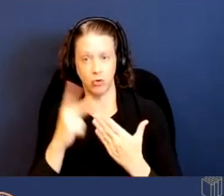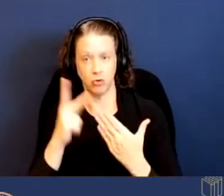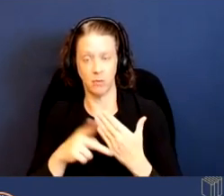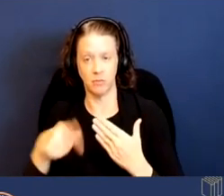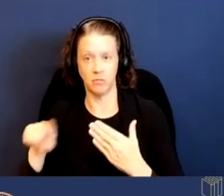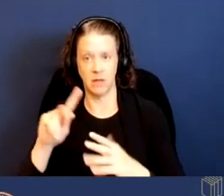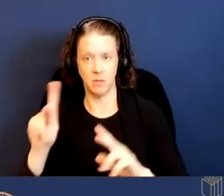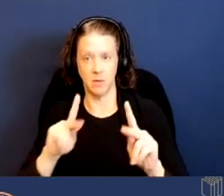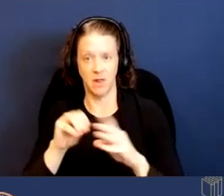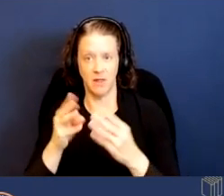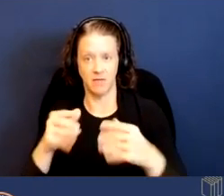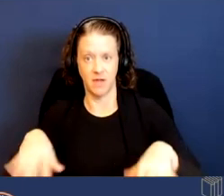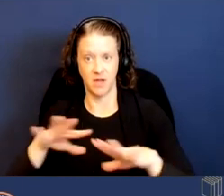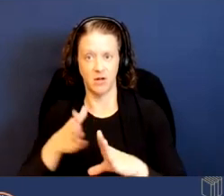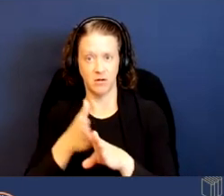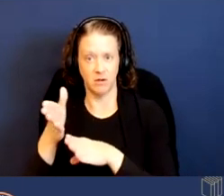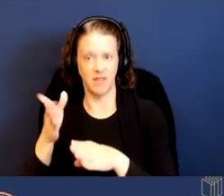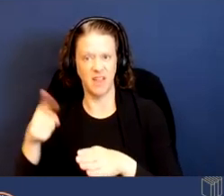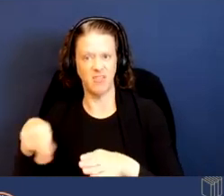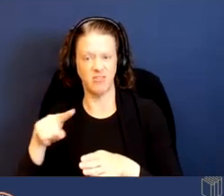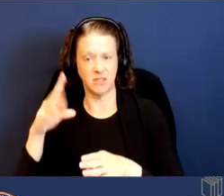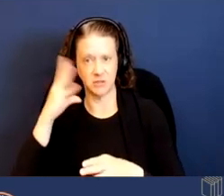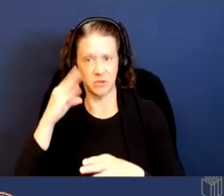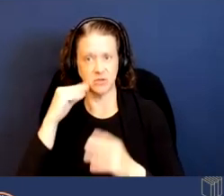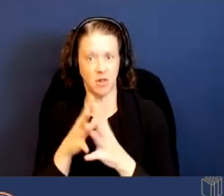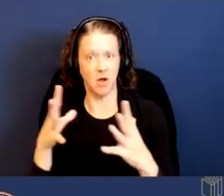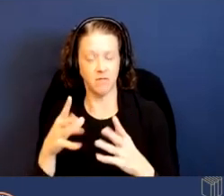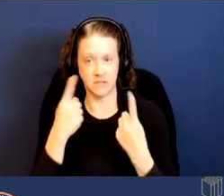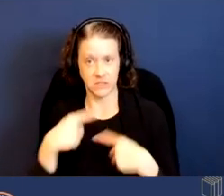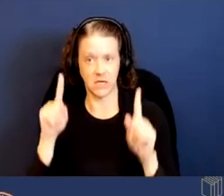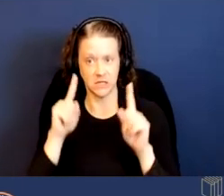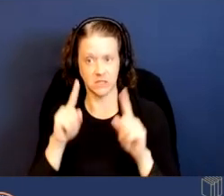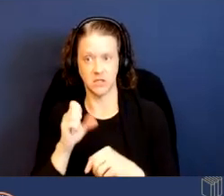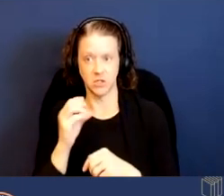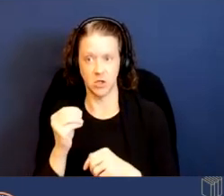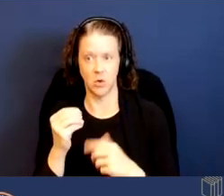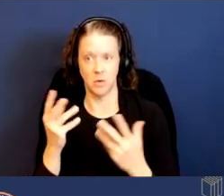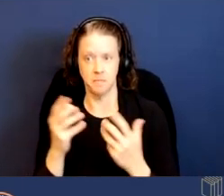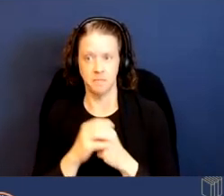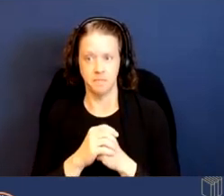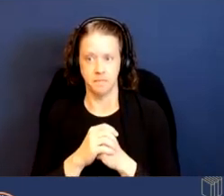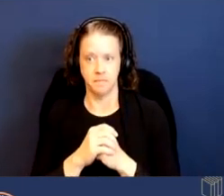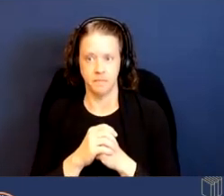field have experienced quite a bit of success with, and so we're really looking forward to